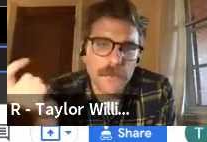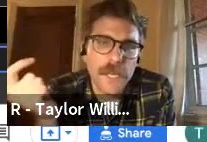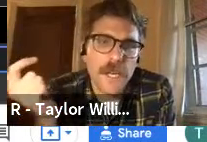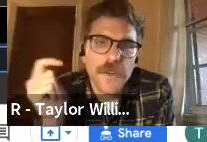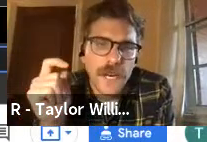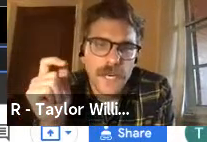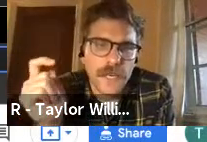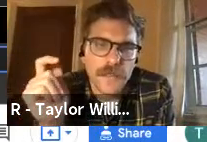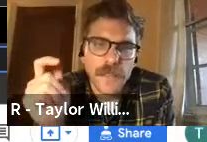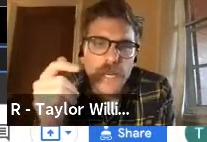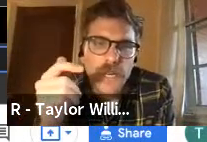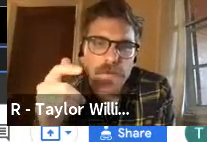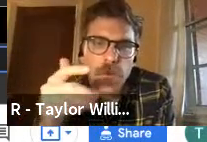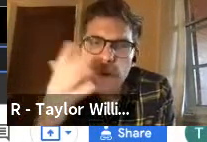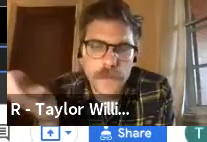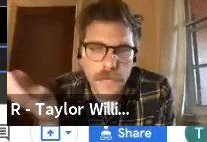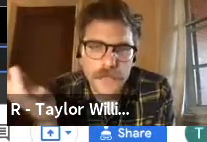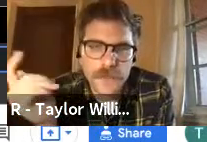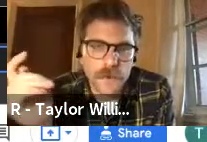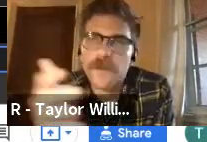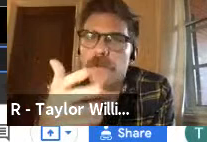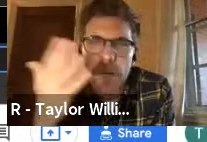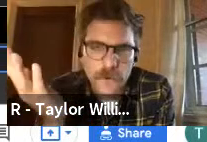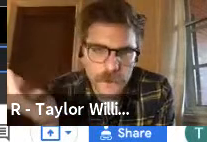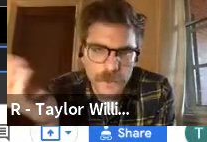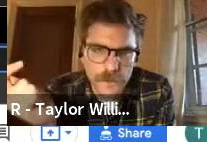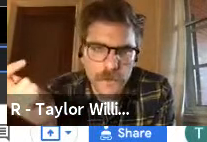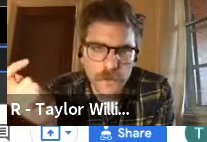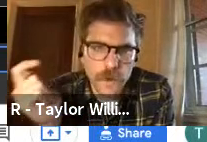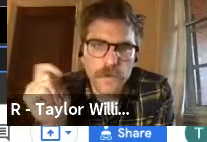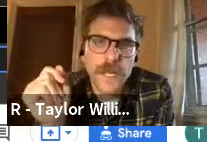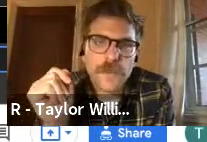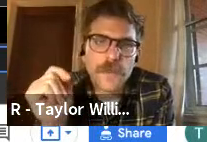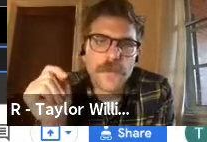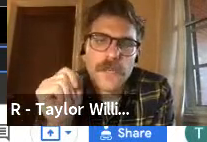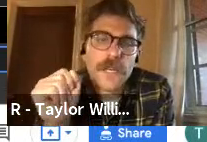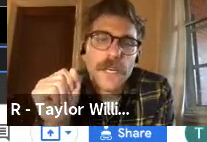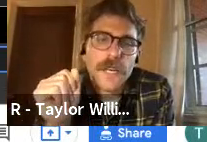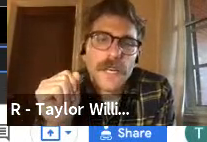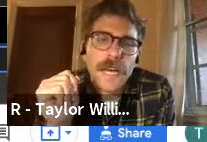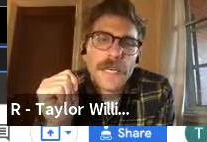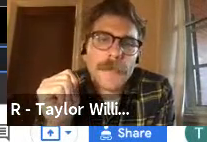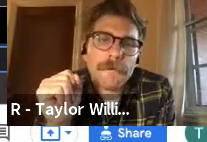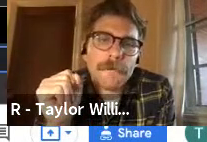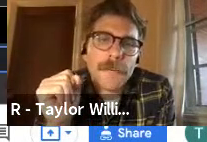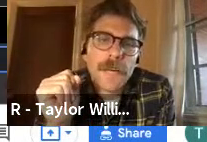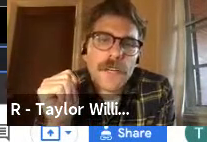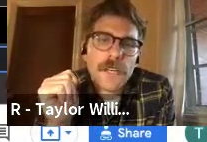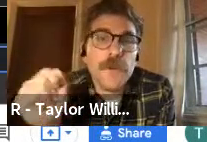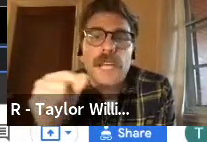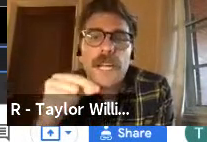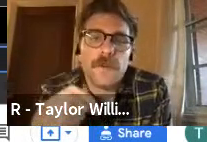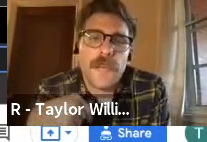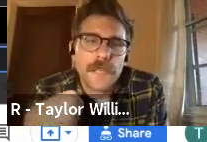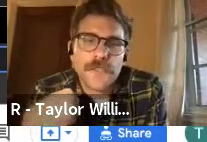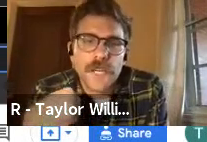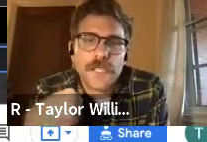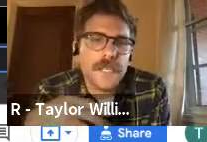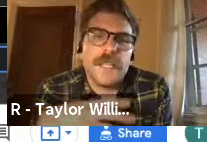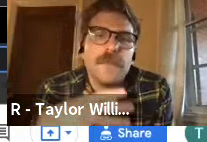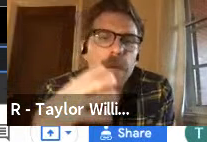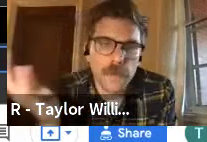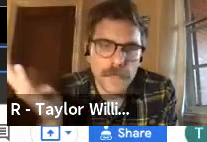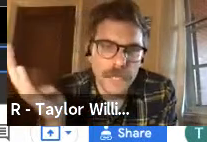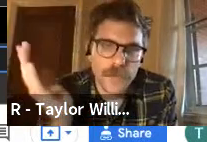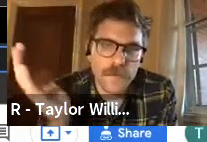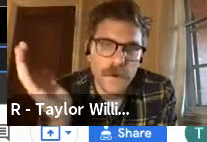action items, tracking the work plan or whatever version of a work plan you prefer, and then communicating with the Air District